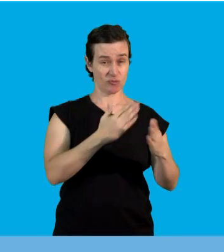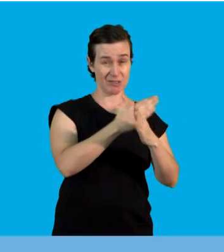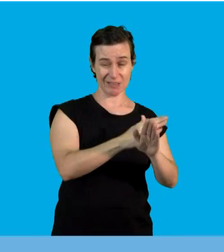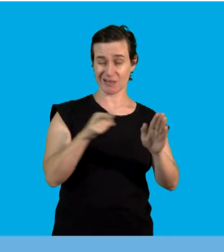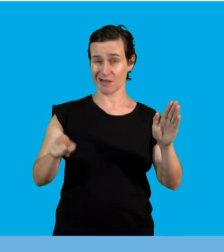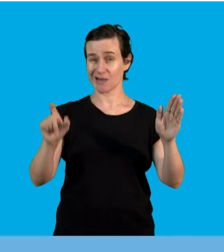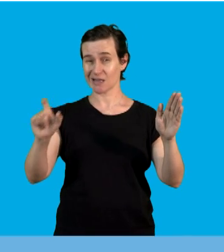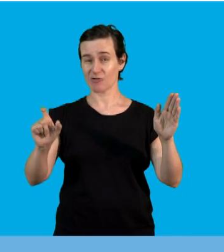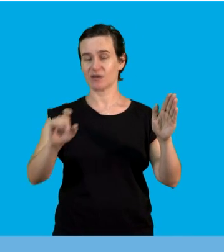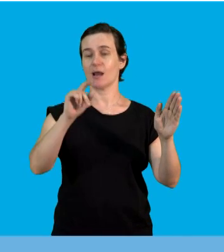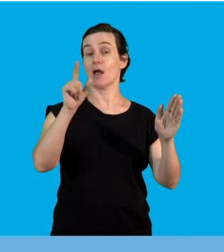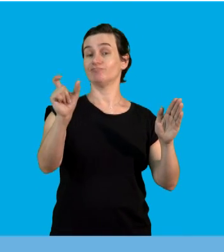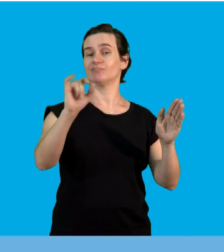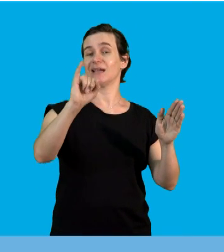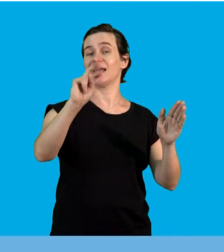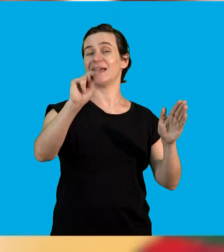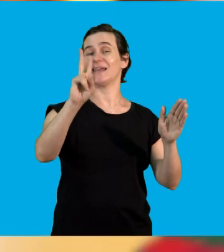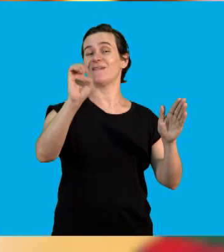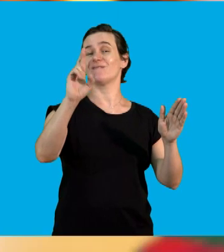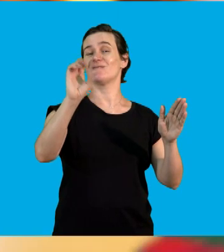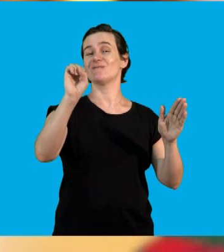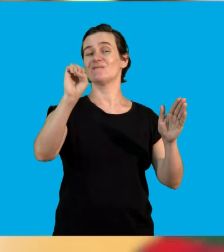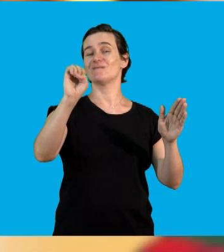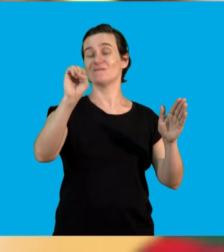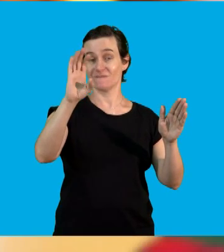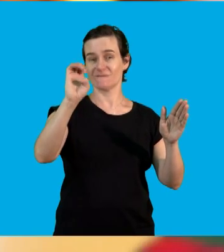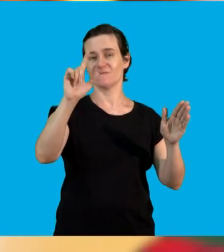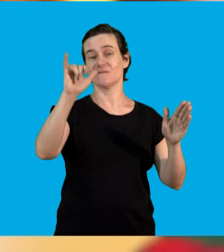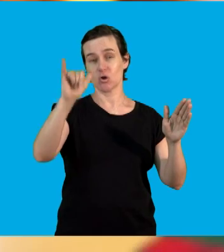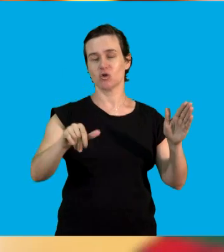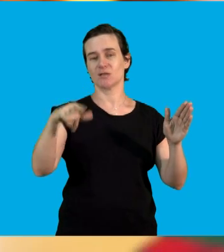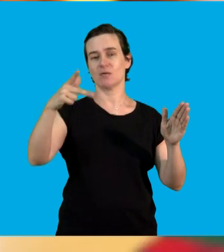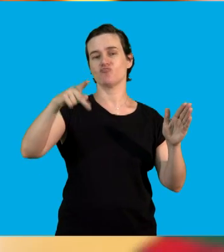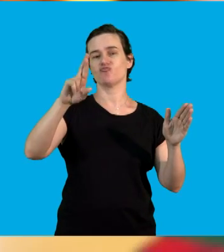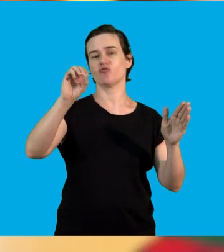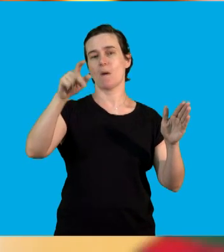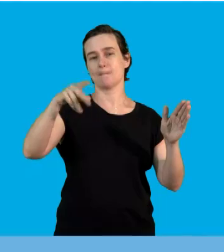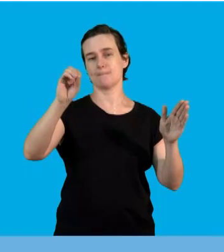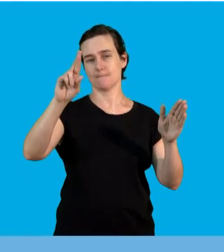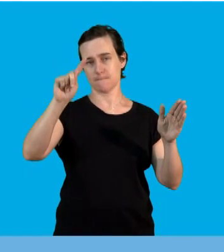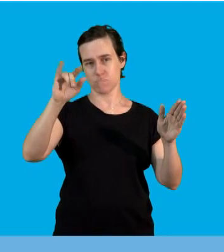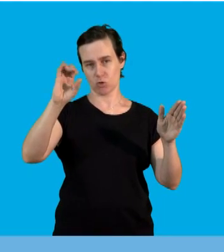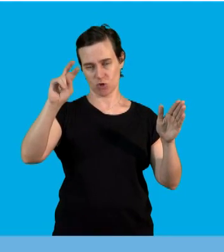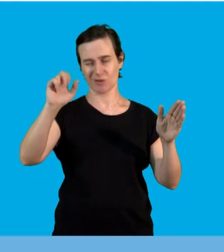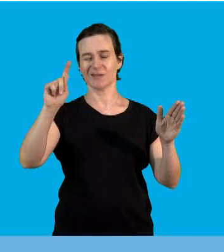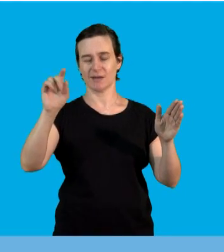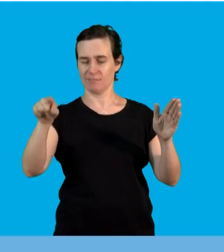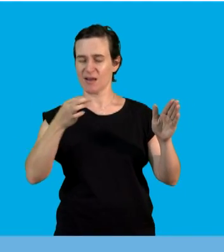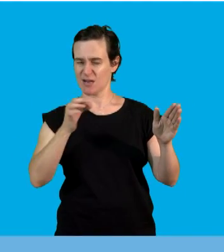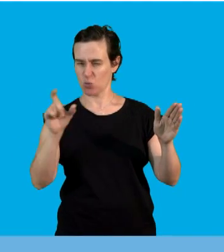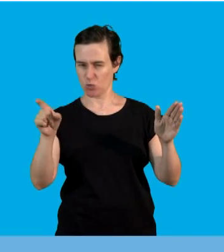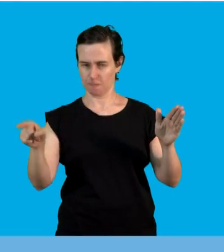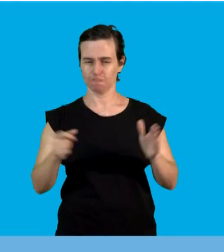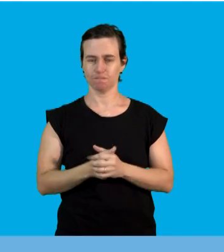is inversely proportional. One goes up, the other one must come down. Now looking at this relationship